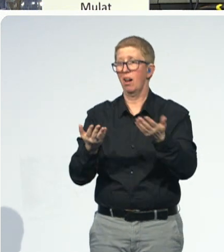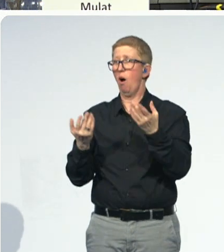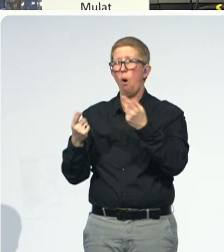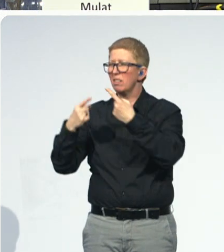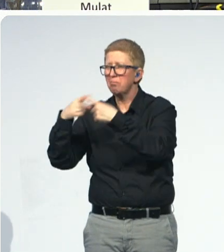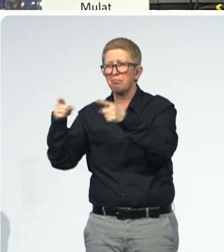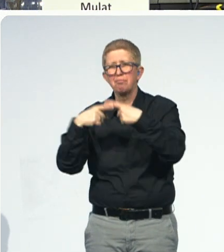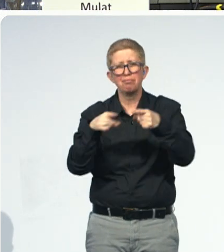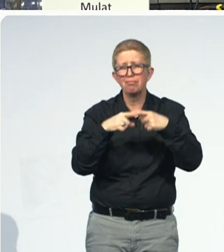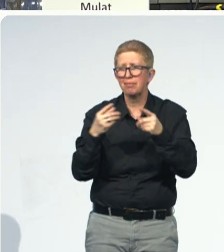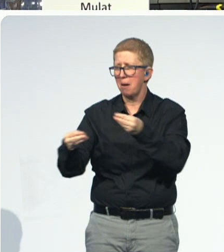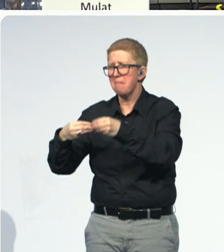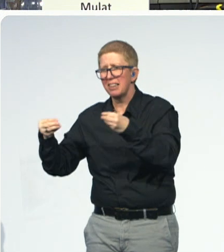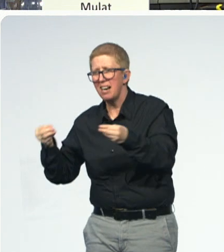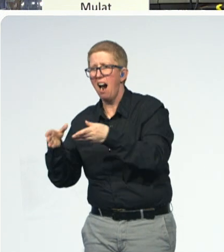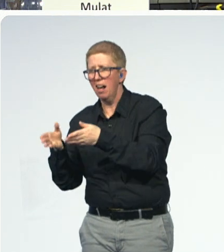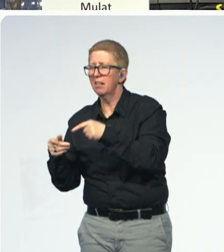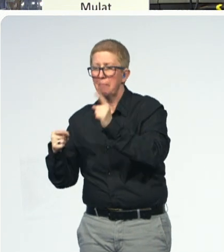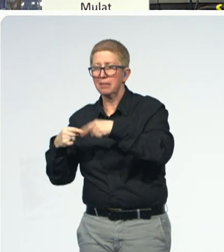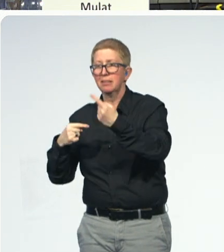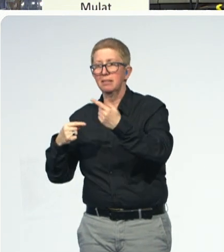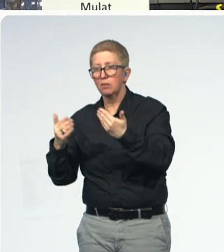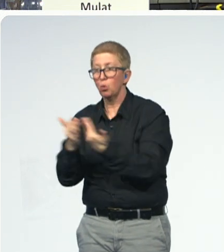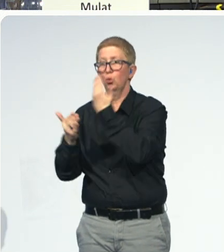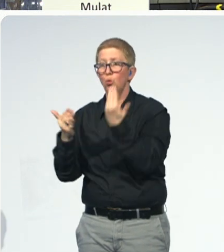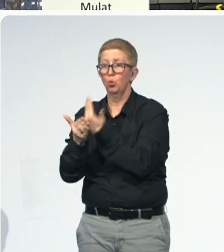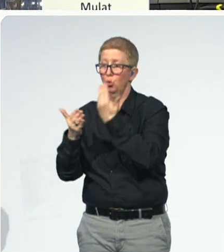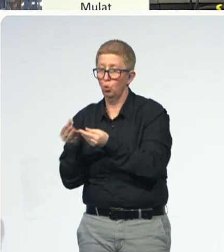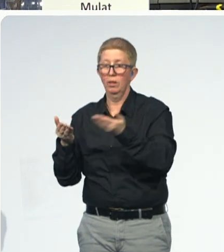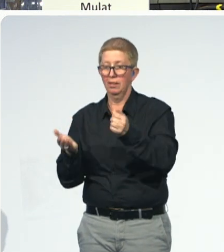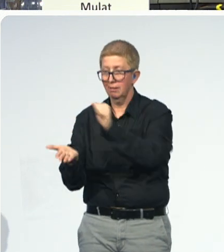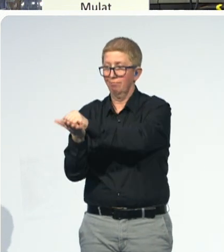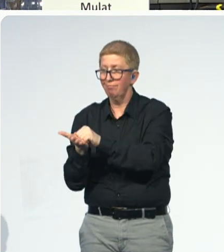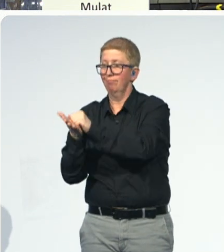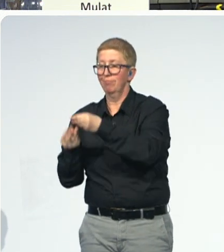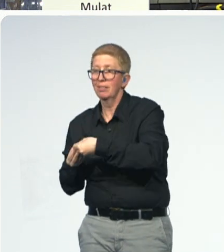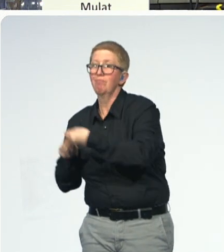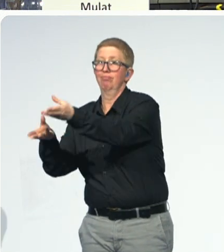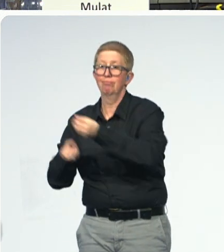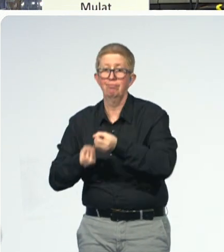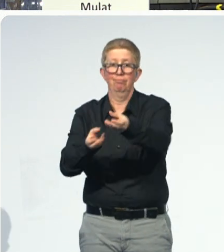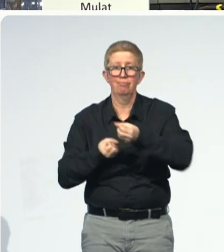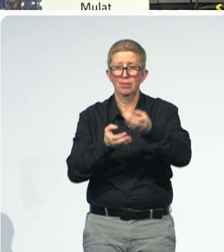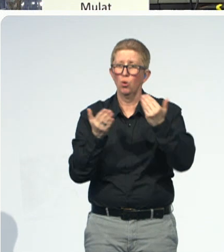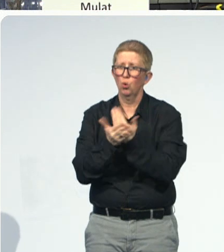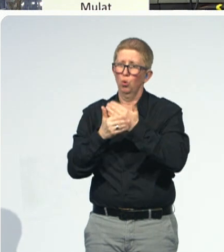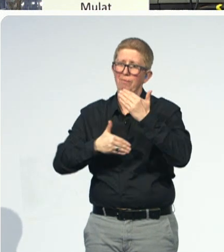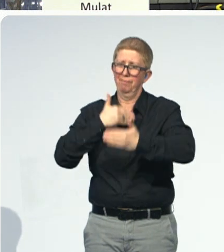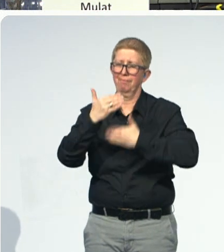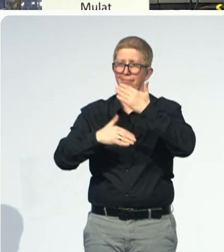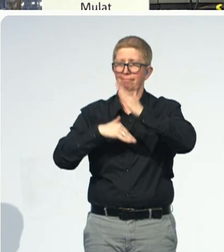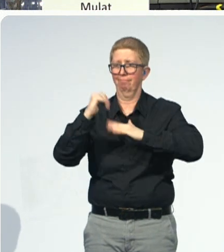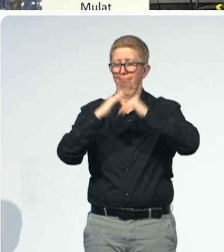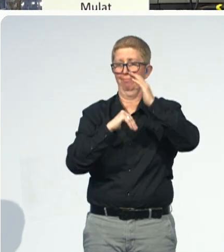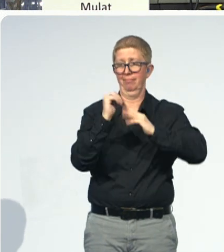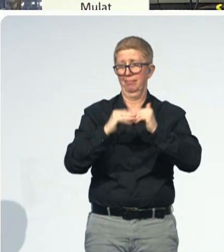materials that could actually support the provision of education for deaf children. We also have